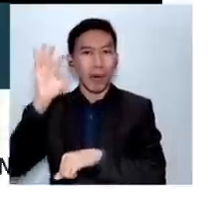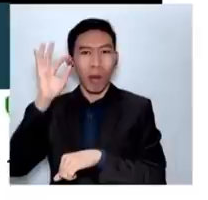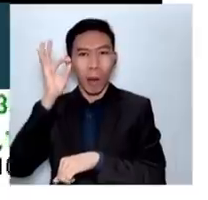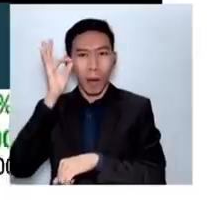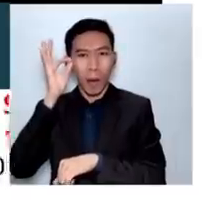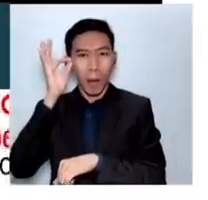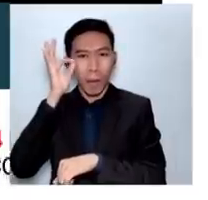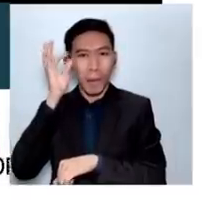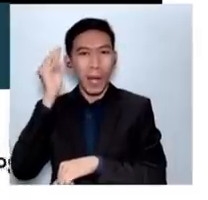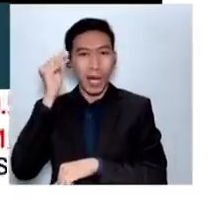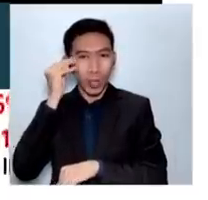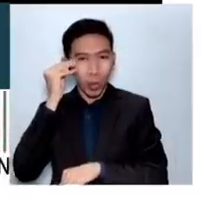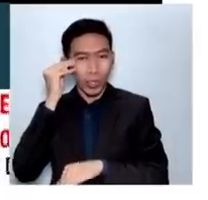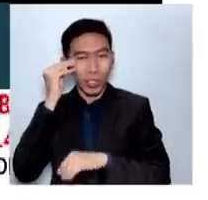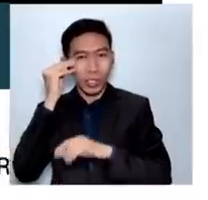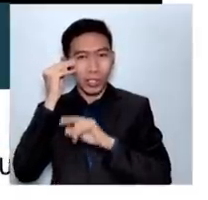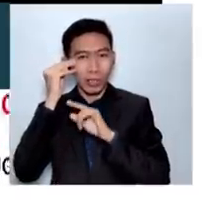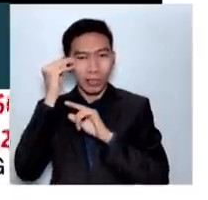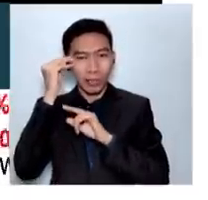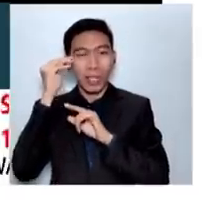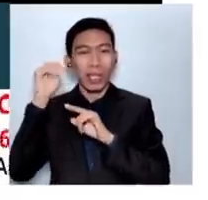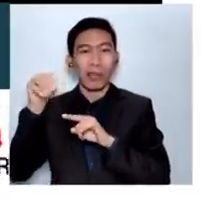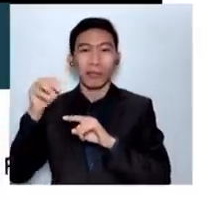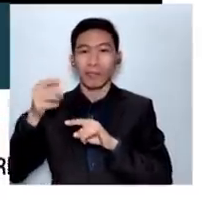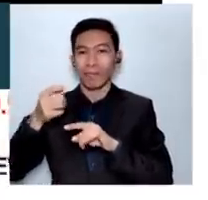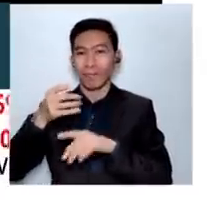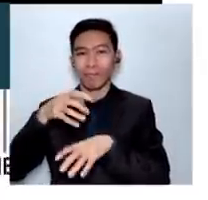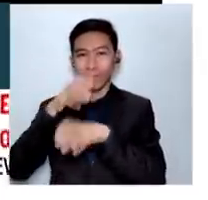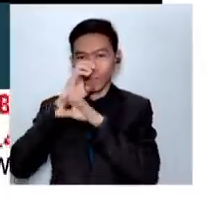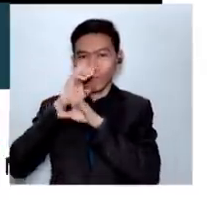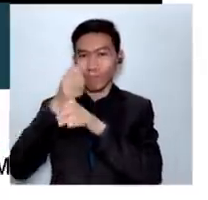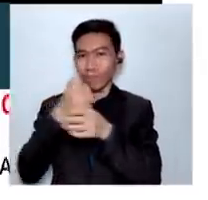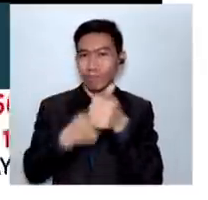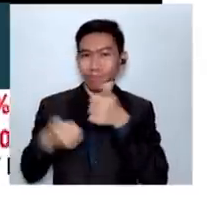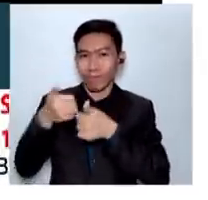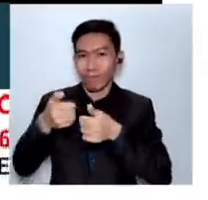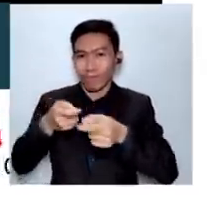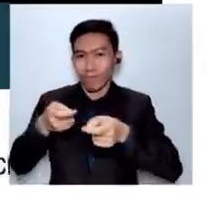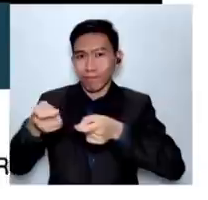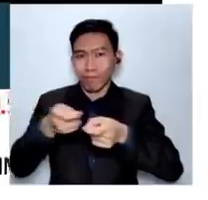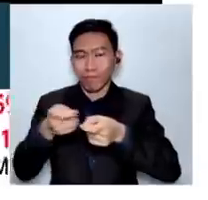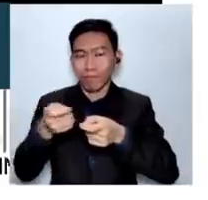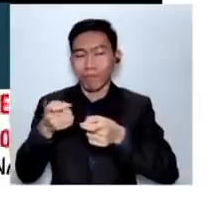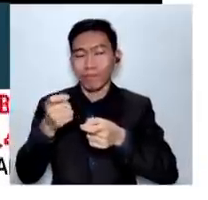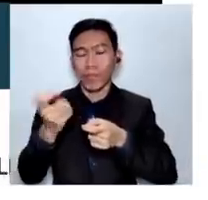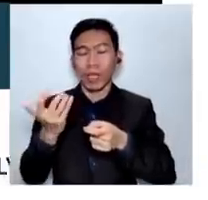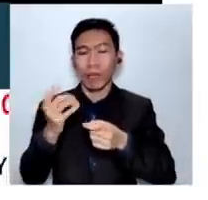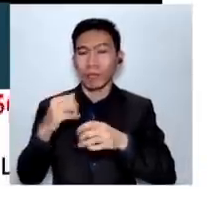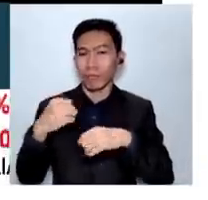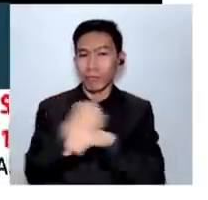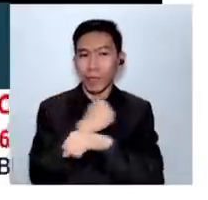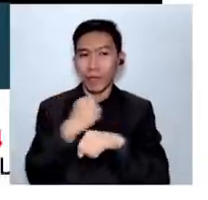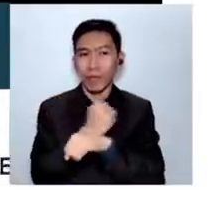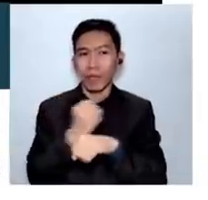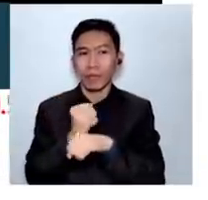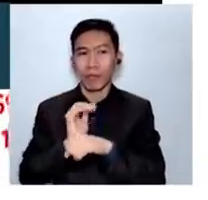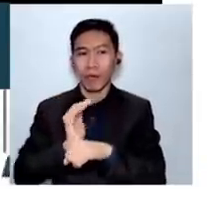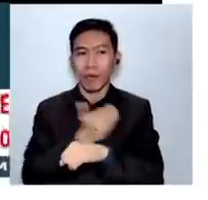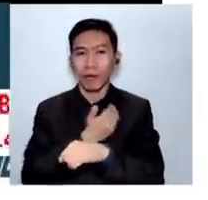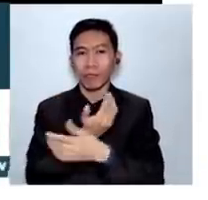to fight the Marcos dictatorship and fight for our democratic rights.